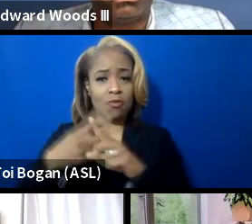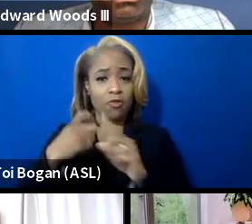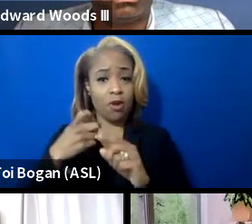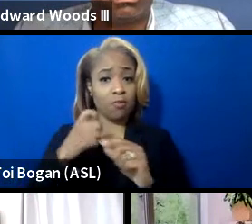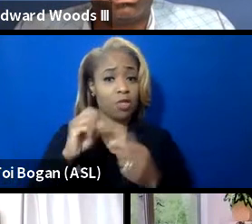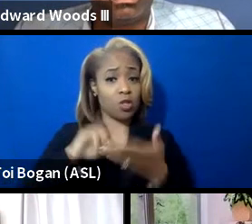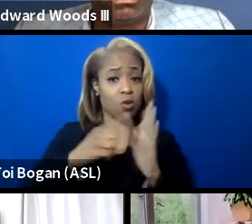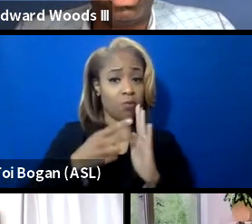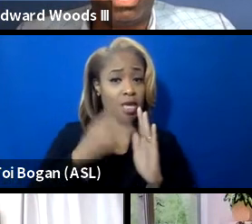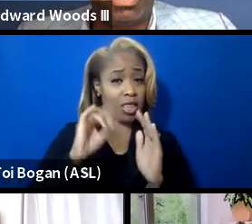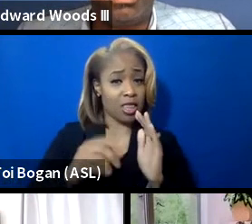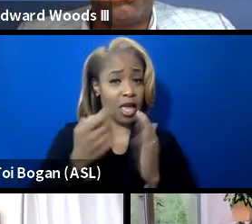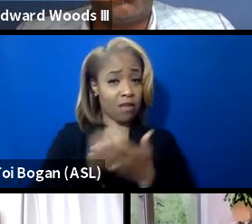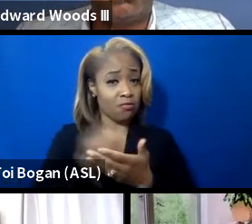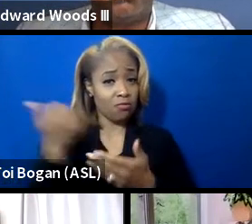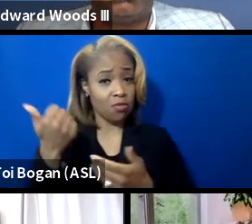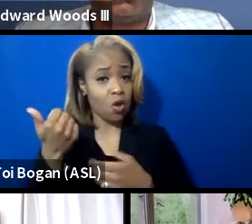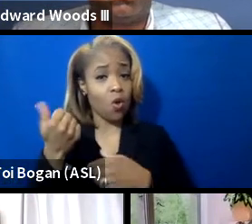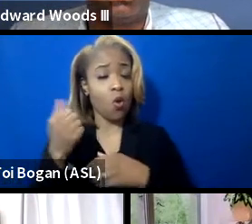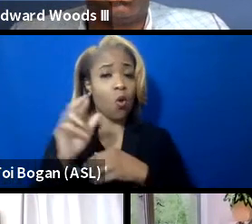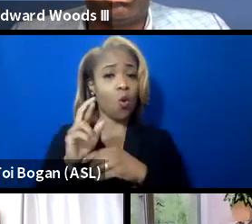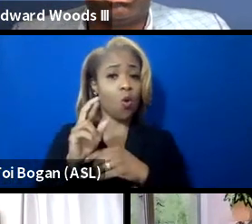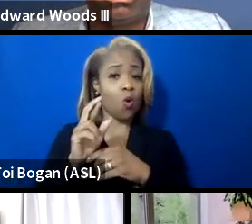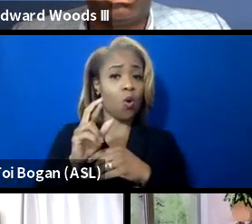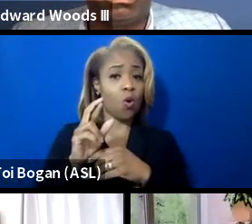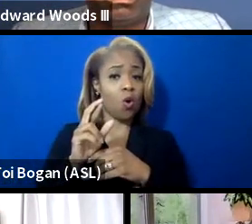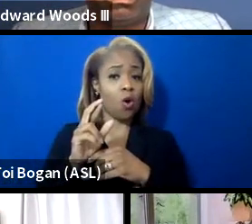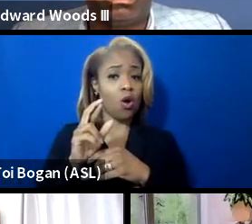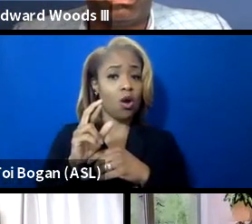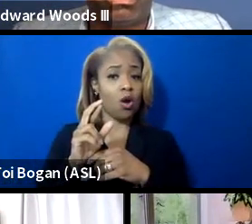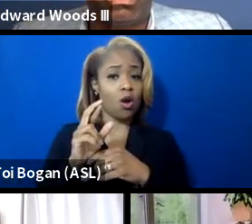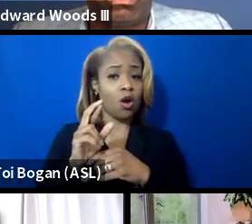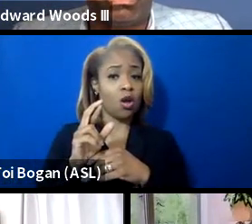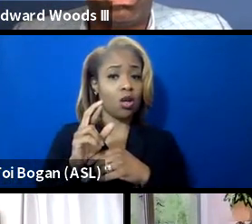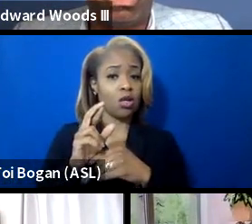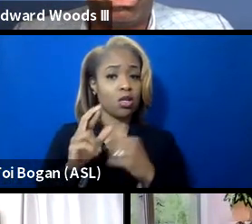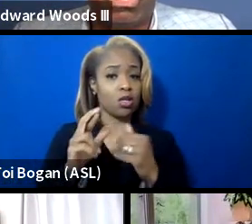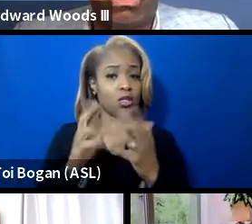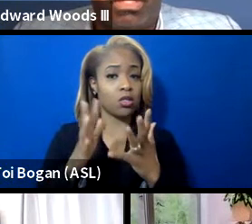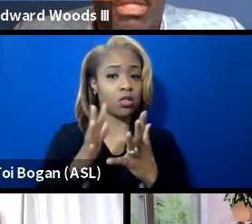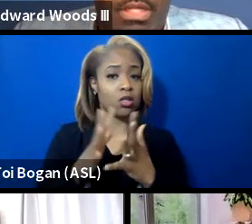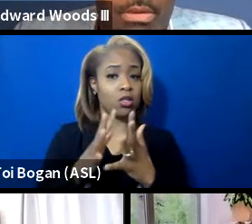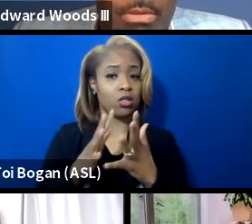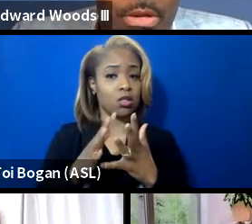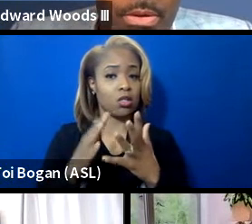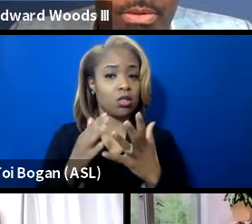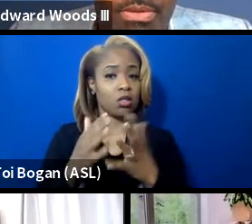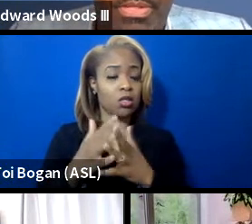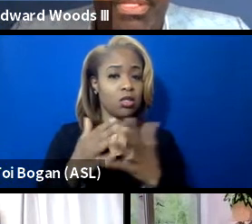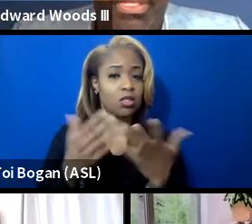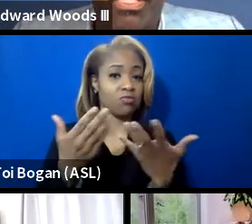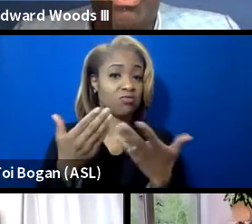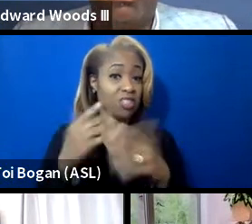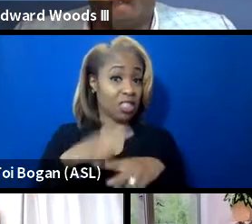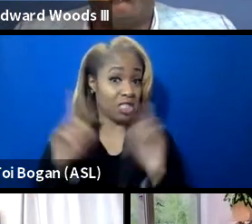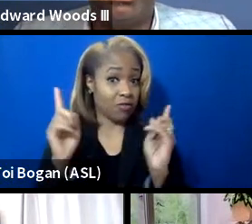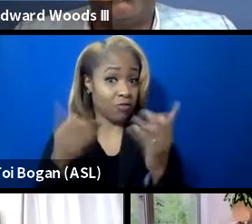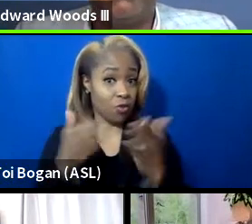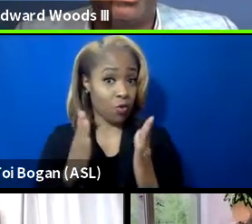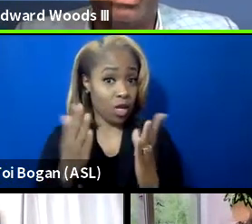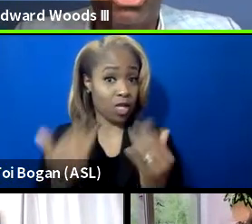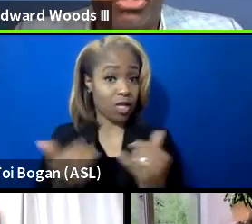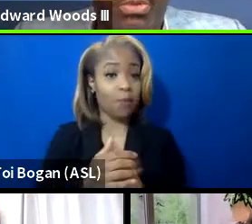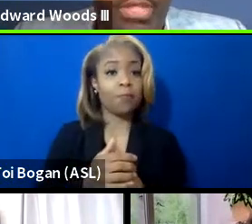out that? Are you saying that you're going with a different, I don't know what you'd call it, a different direction?